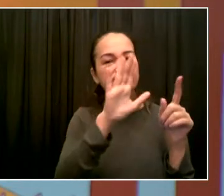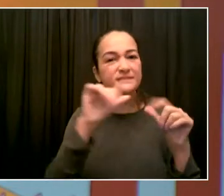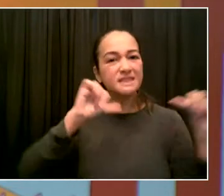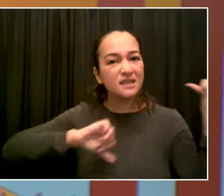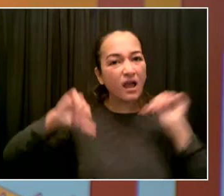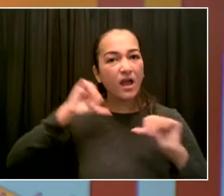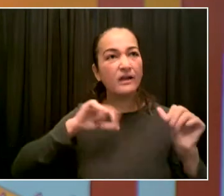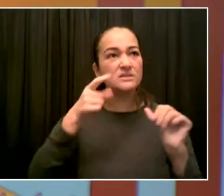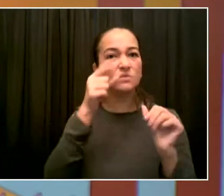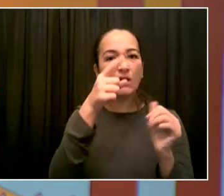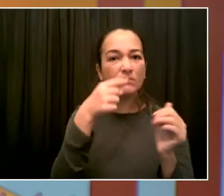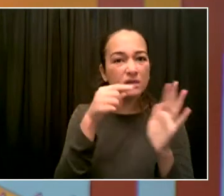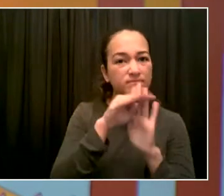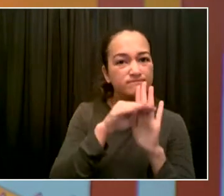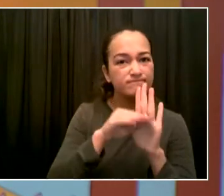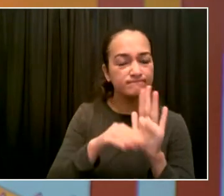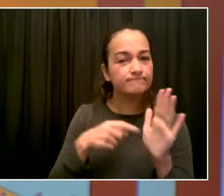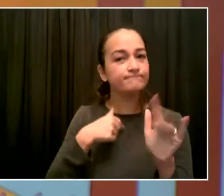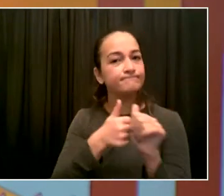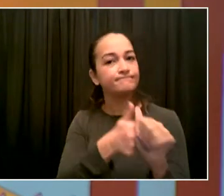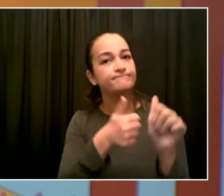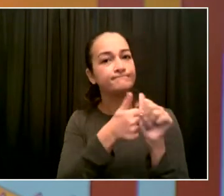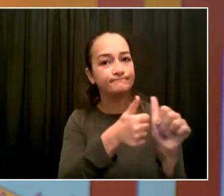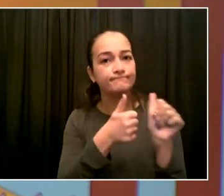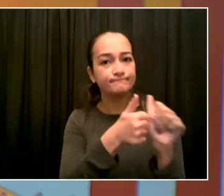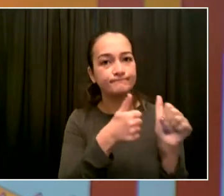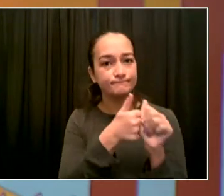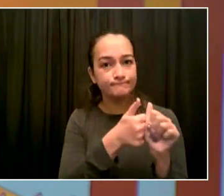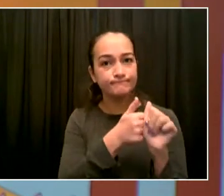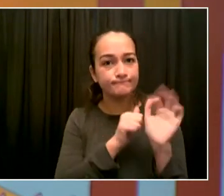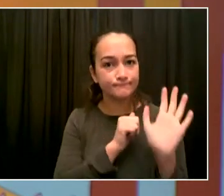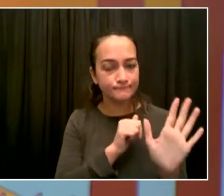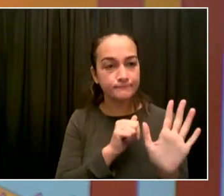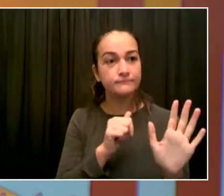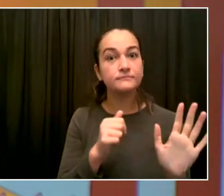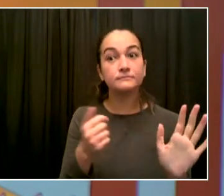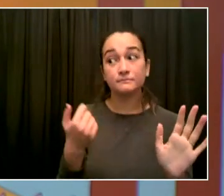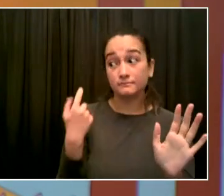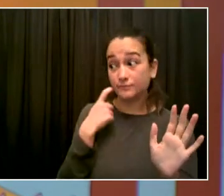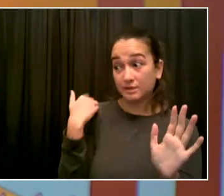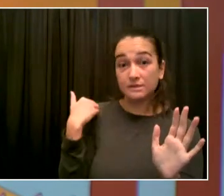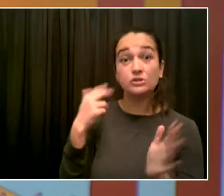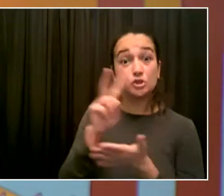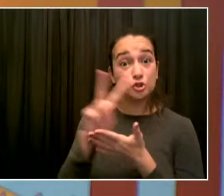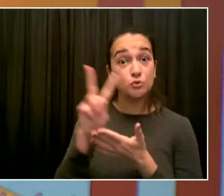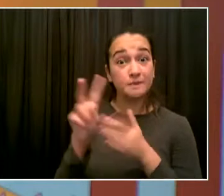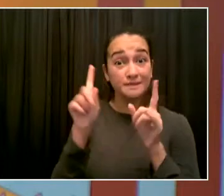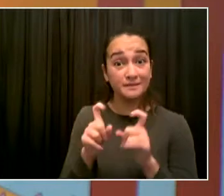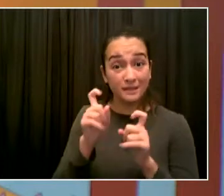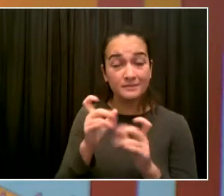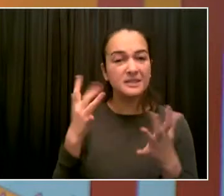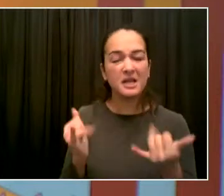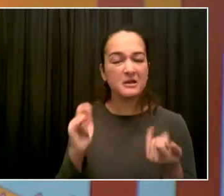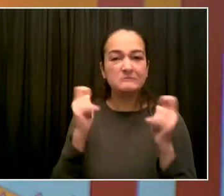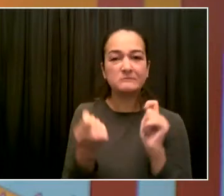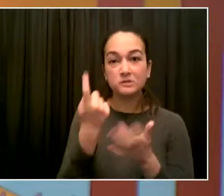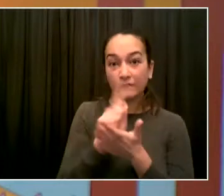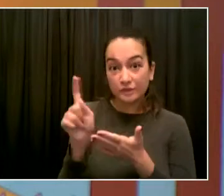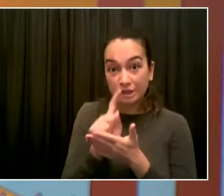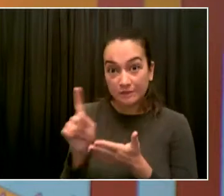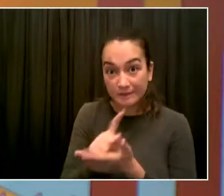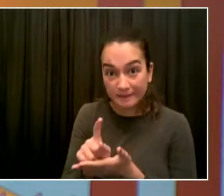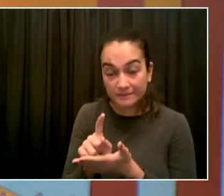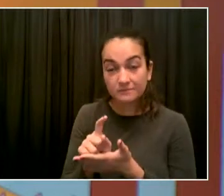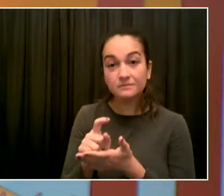testing. We're doing them in combination. But yes, there's a number of kids out of school right now, and again, our goal is